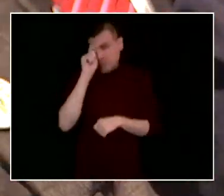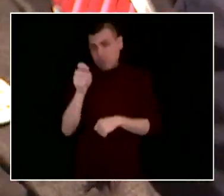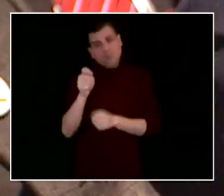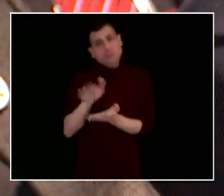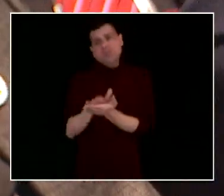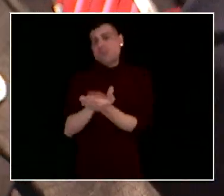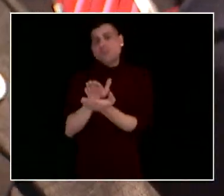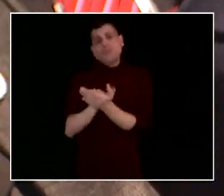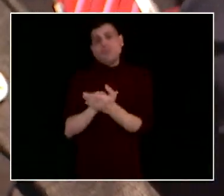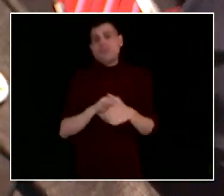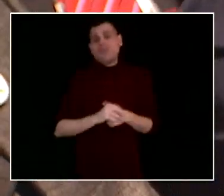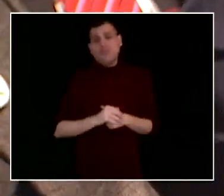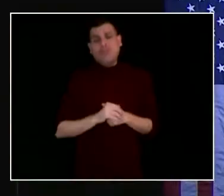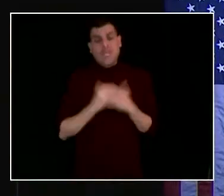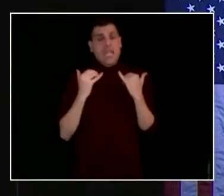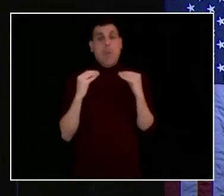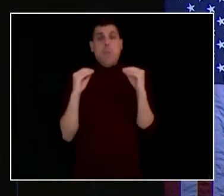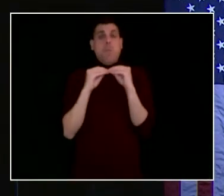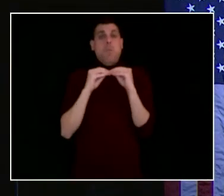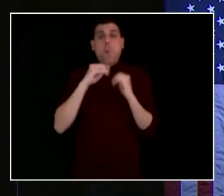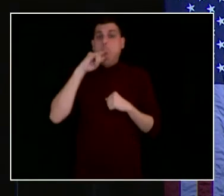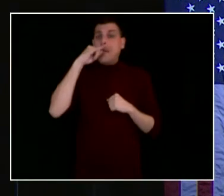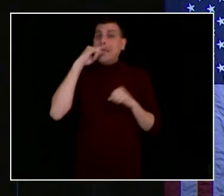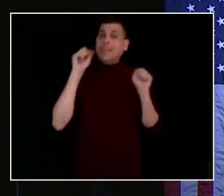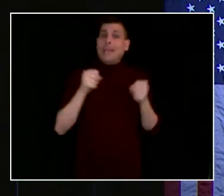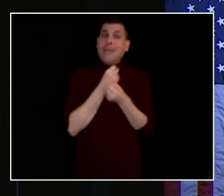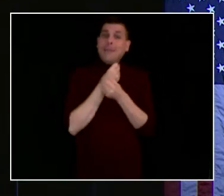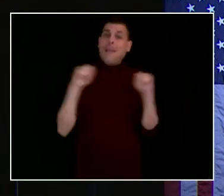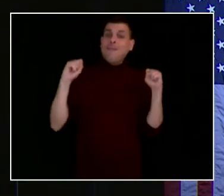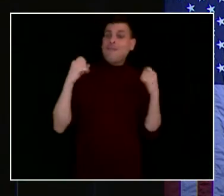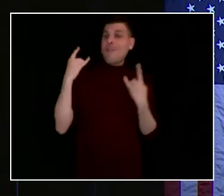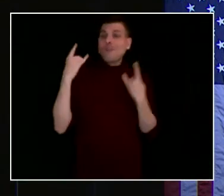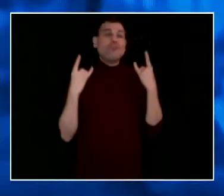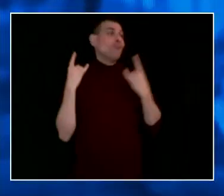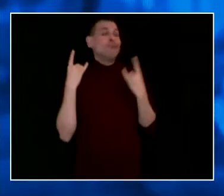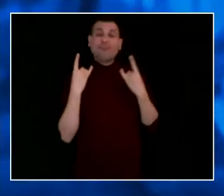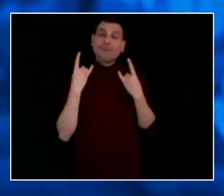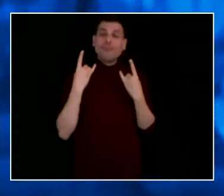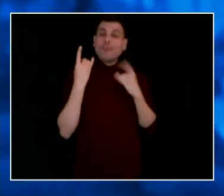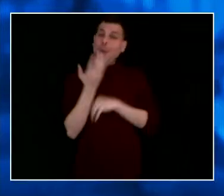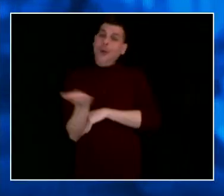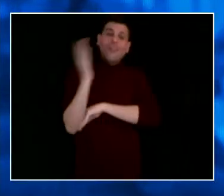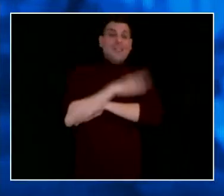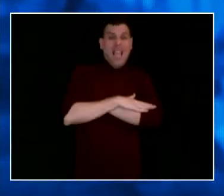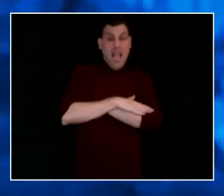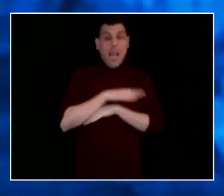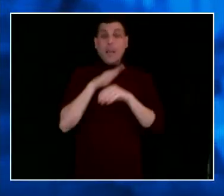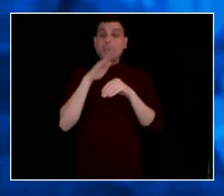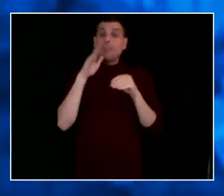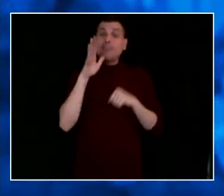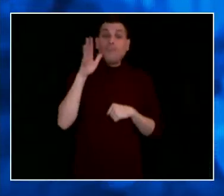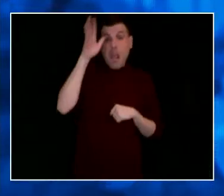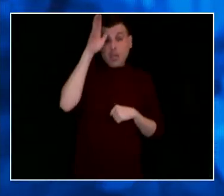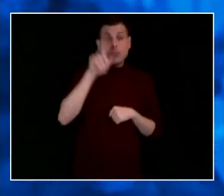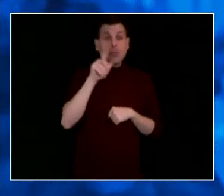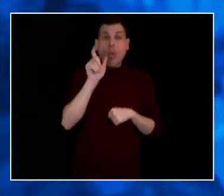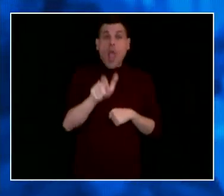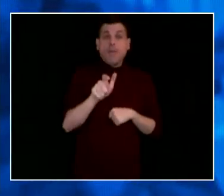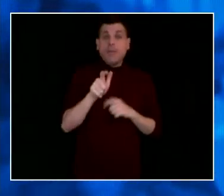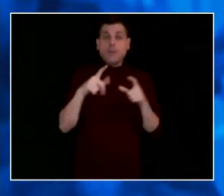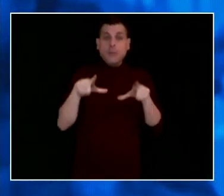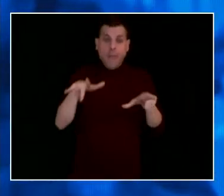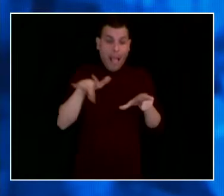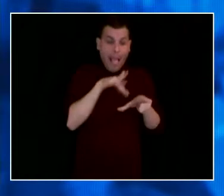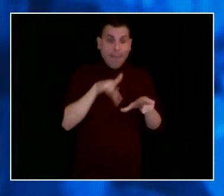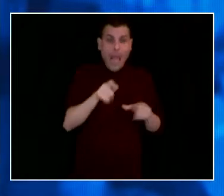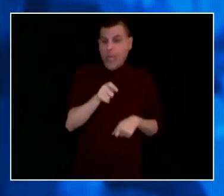More kids have a safe place to spend the day, and fewer parents have to choose between using an iPad as a babysitter or earning